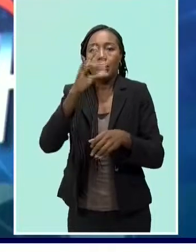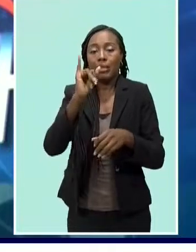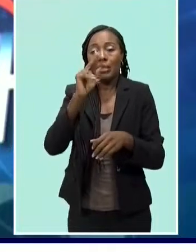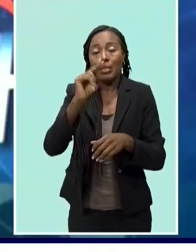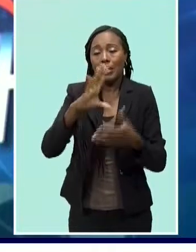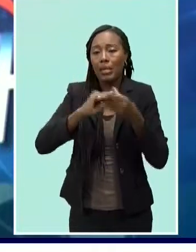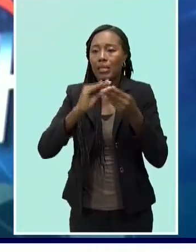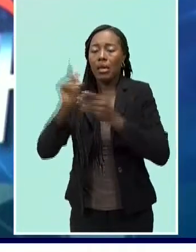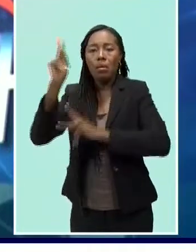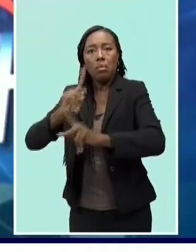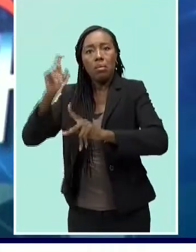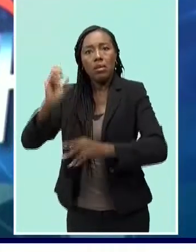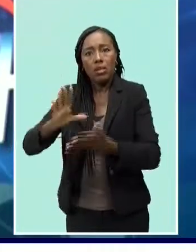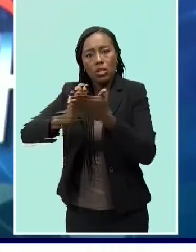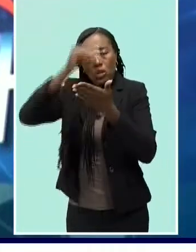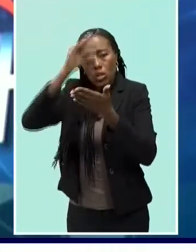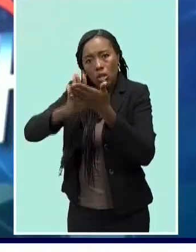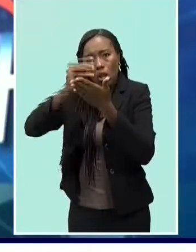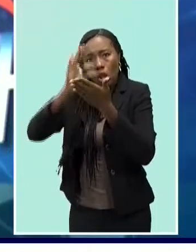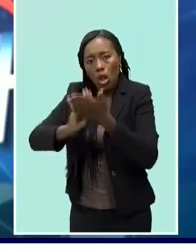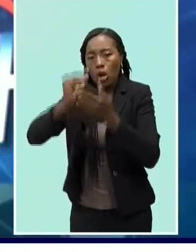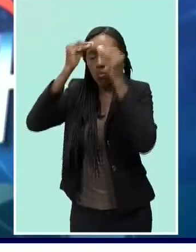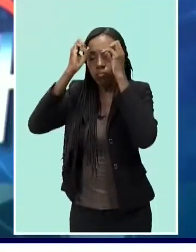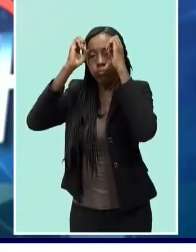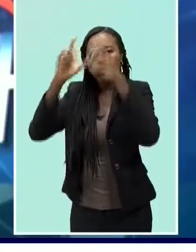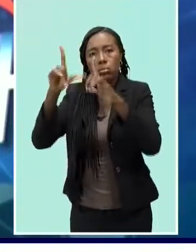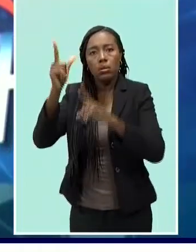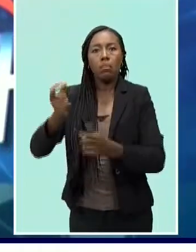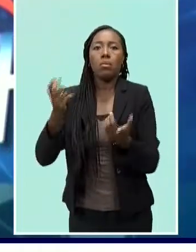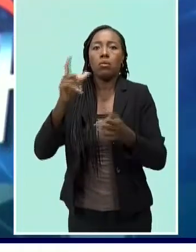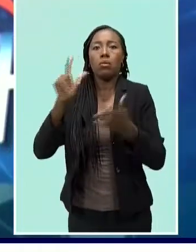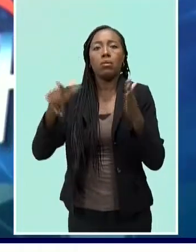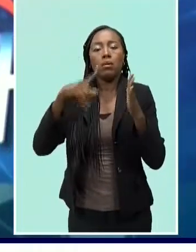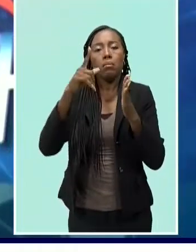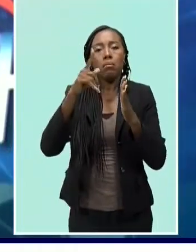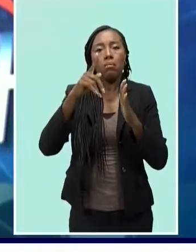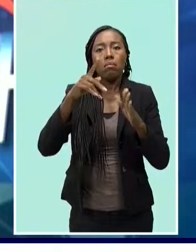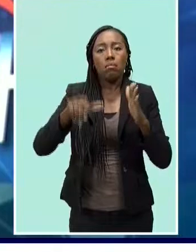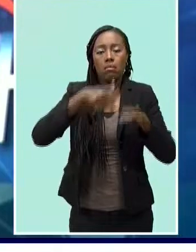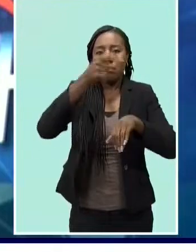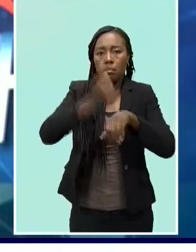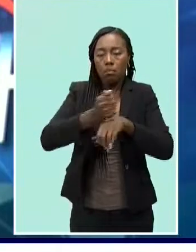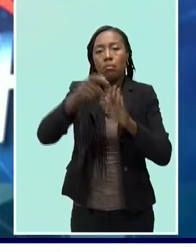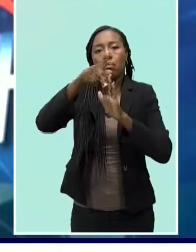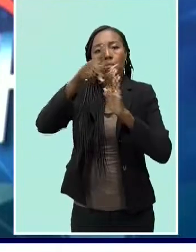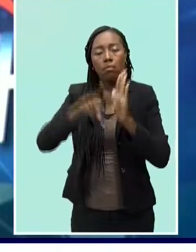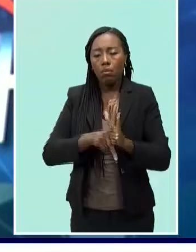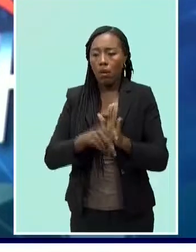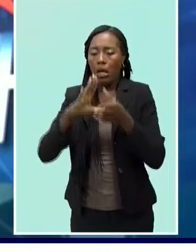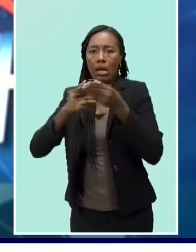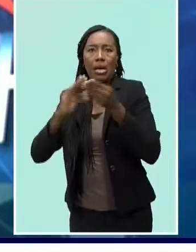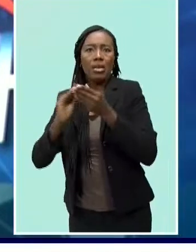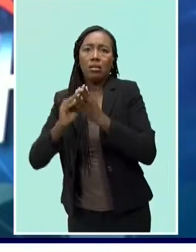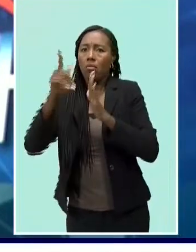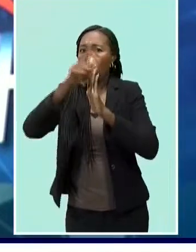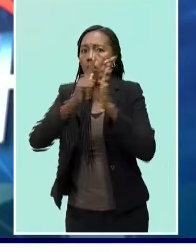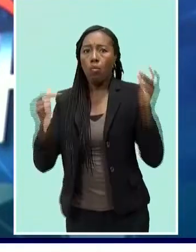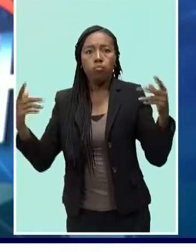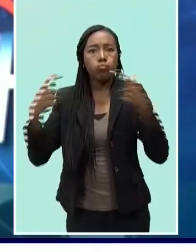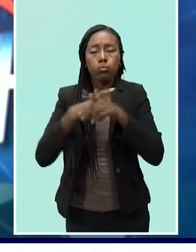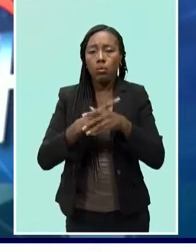needs to be educated about the proposed legislation. Now, individuals or companies found in breach of the law could face a maximum fine